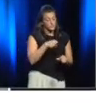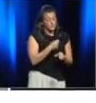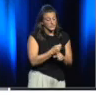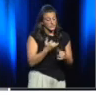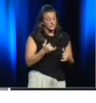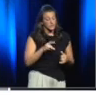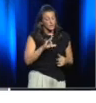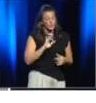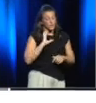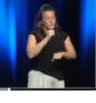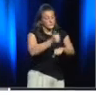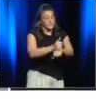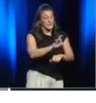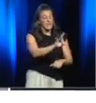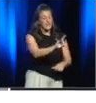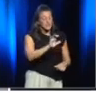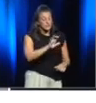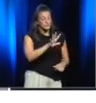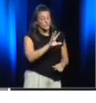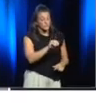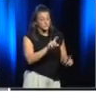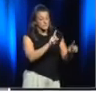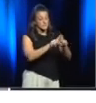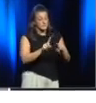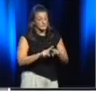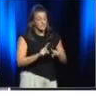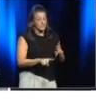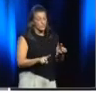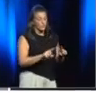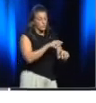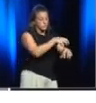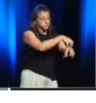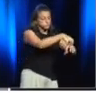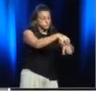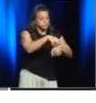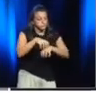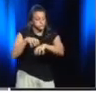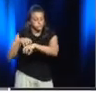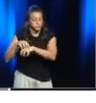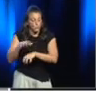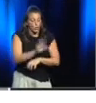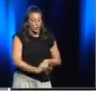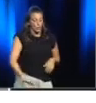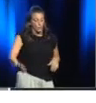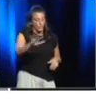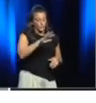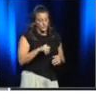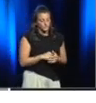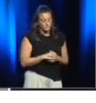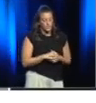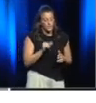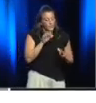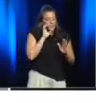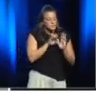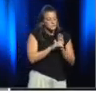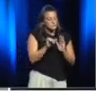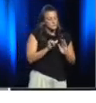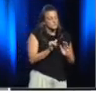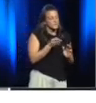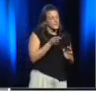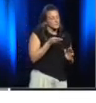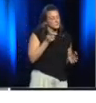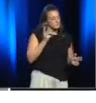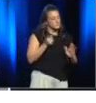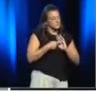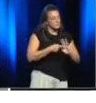850 CTD profilers from Kerguelen and from various other places. And this little figure is just like a historical compilation of